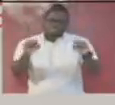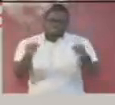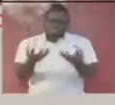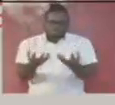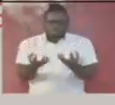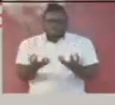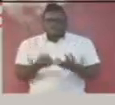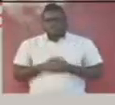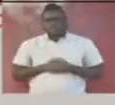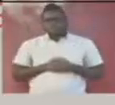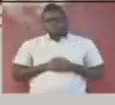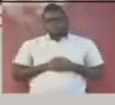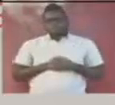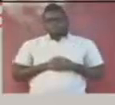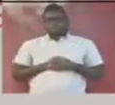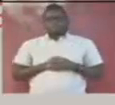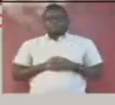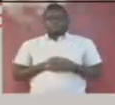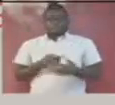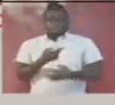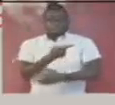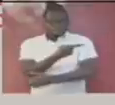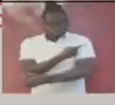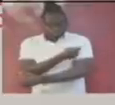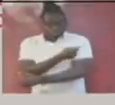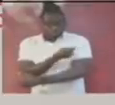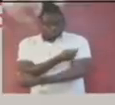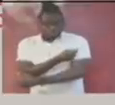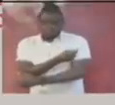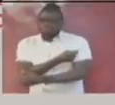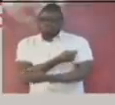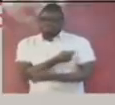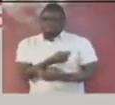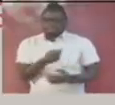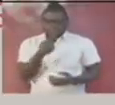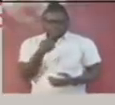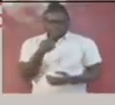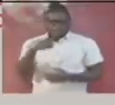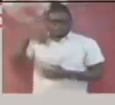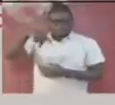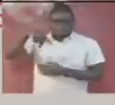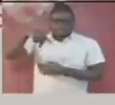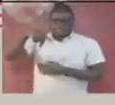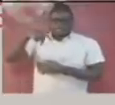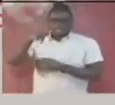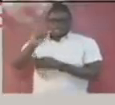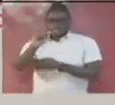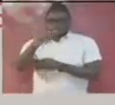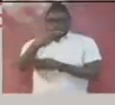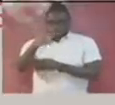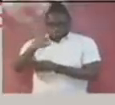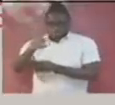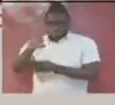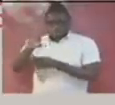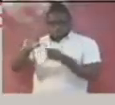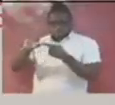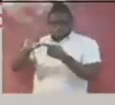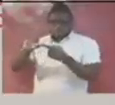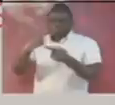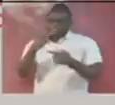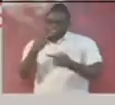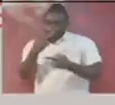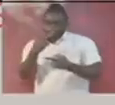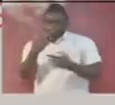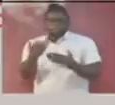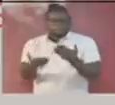The vaccines, according to PAHO, WHO, the timeline they have given us, again, is